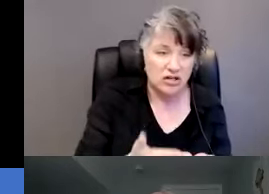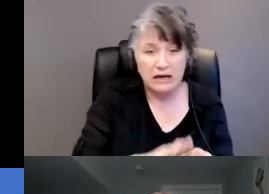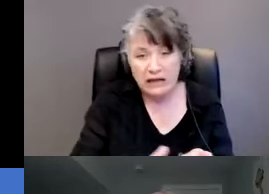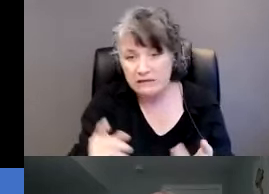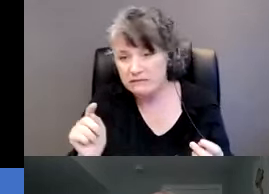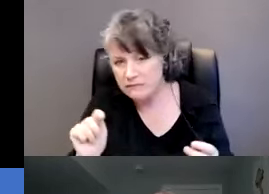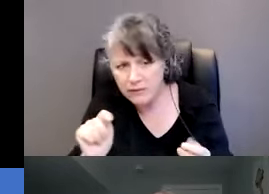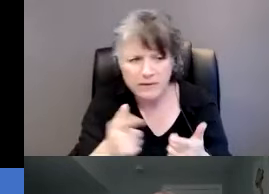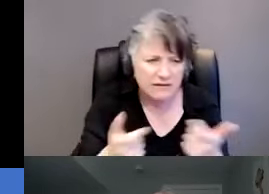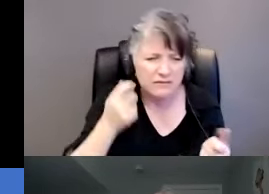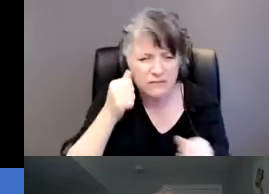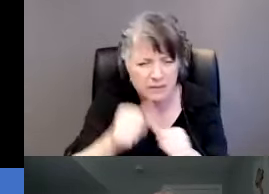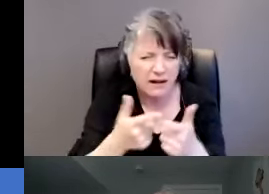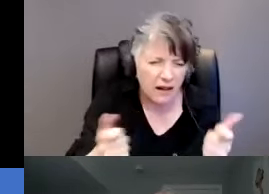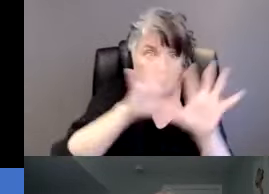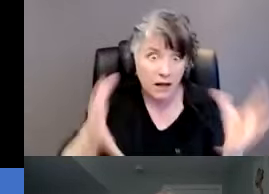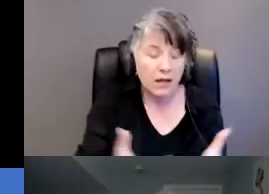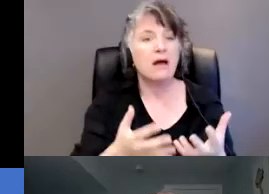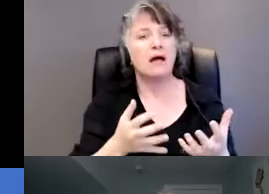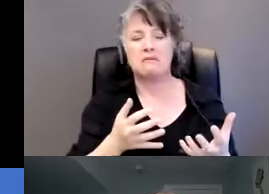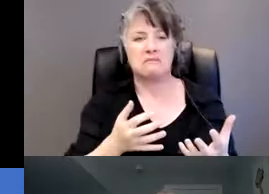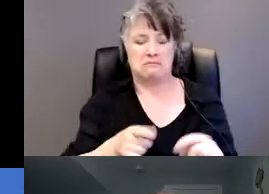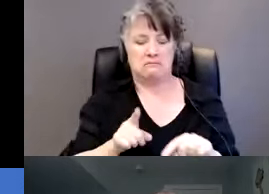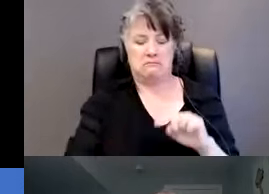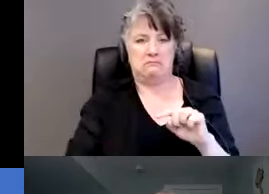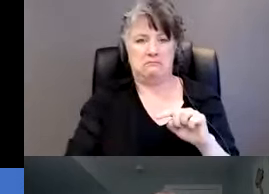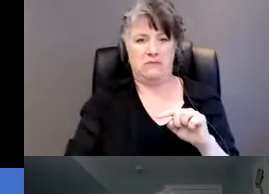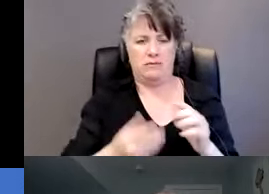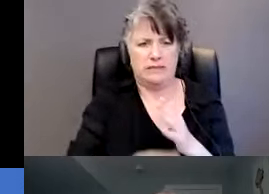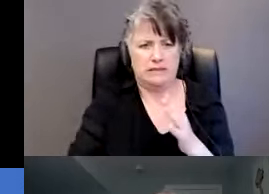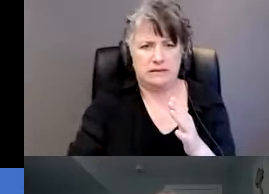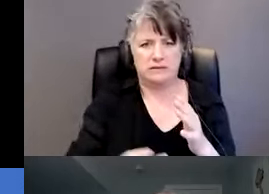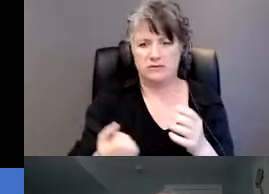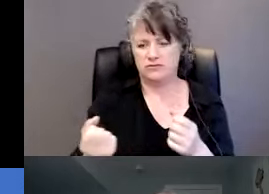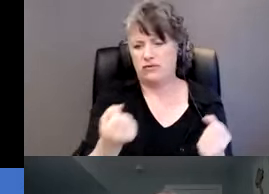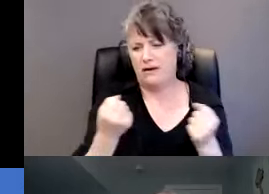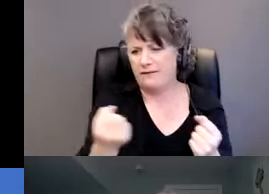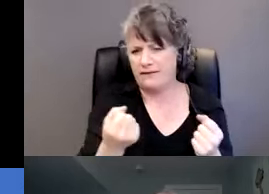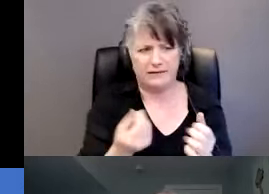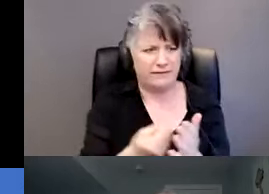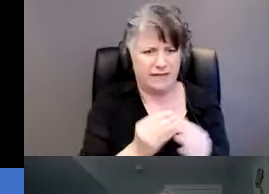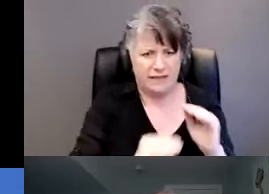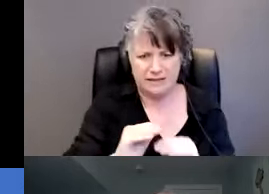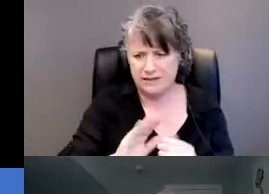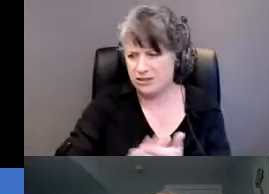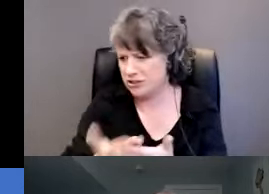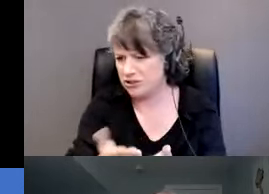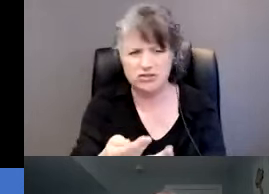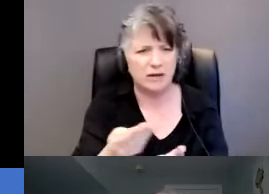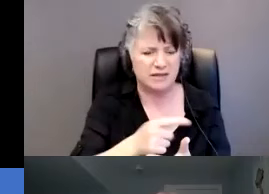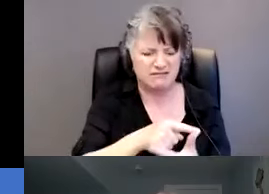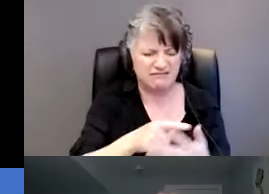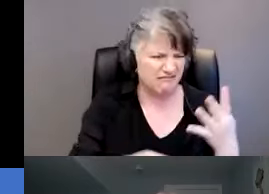the instrumental ADLs. So the instrumental ADLs are things like driving, managing finances, cooking, and shopping.